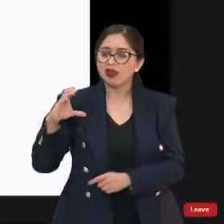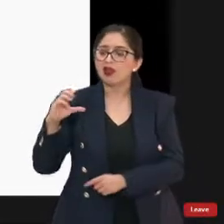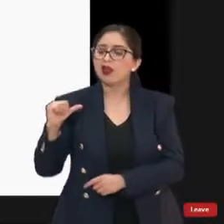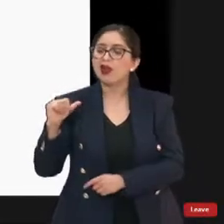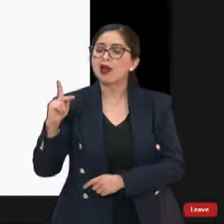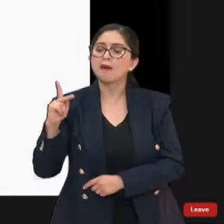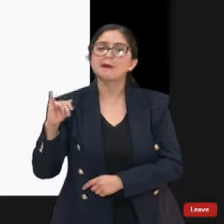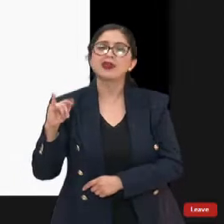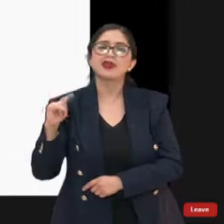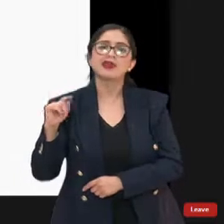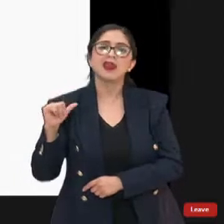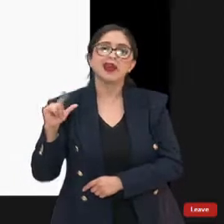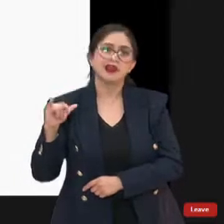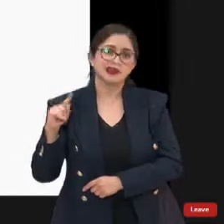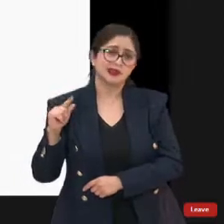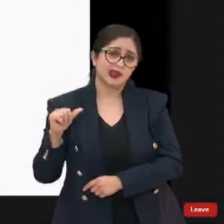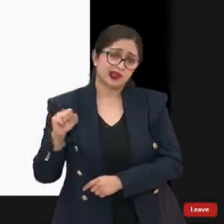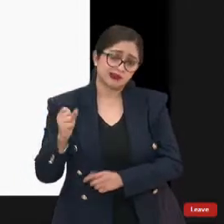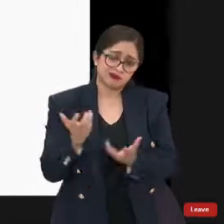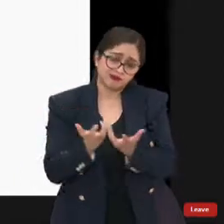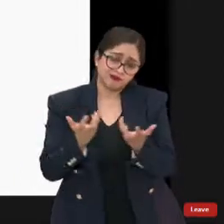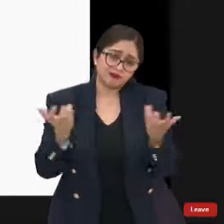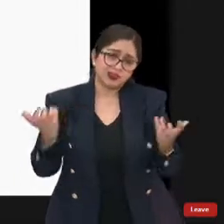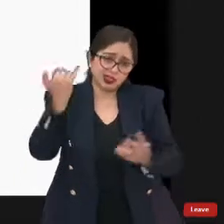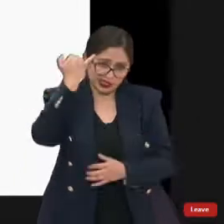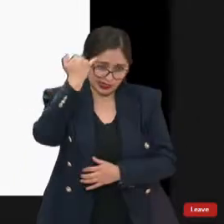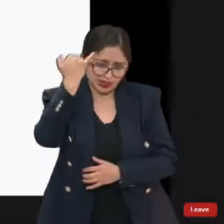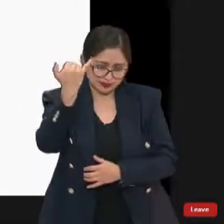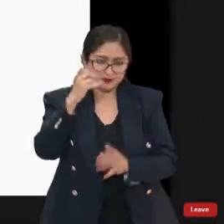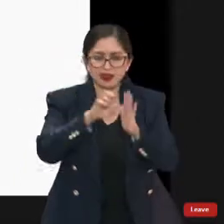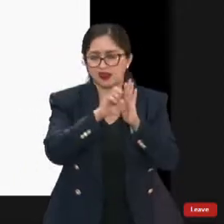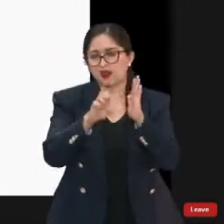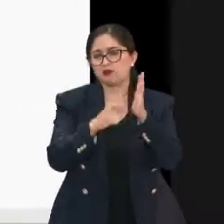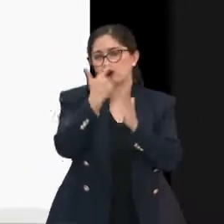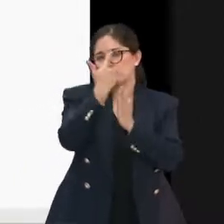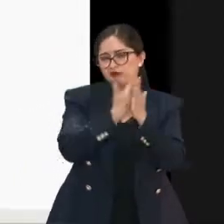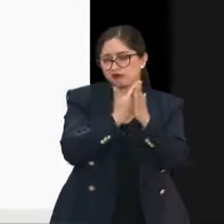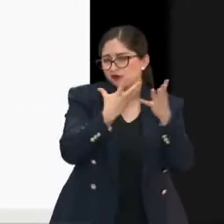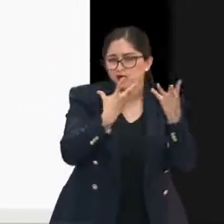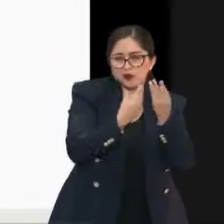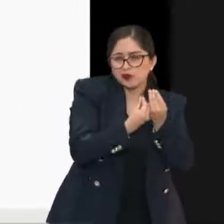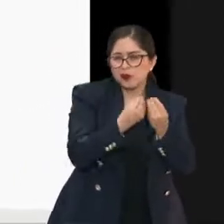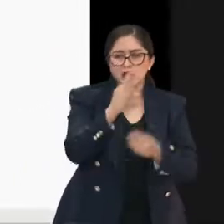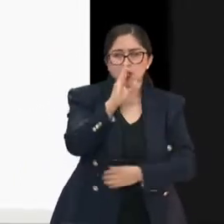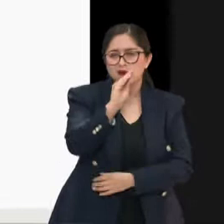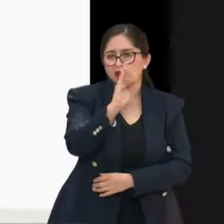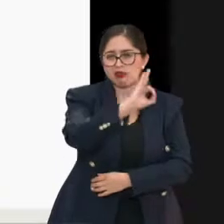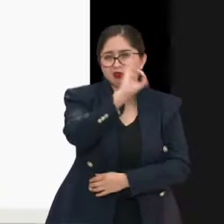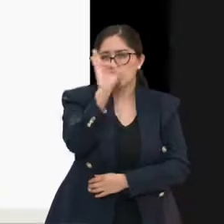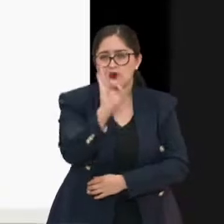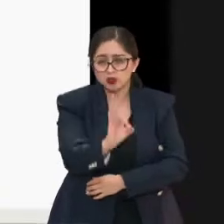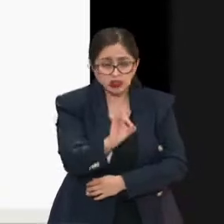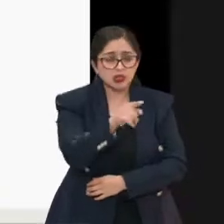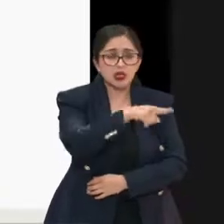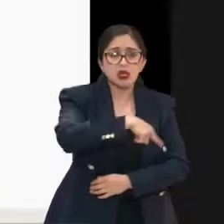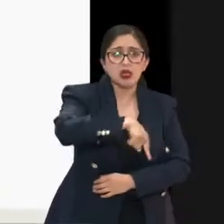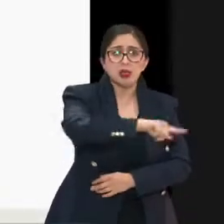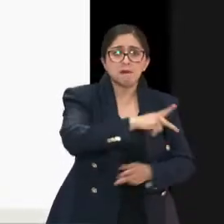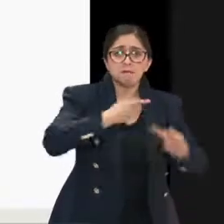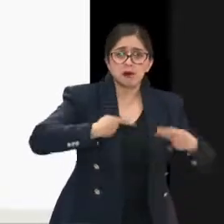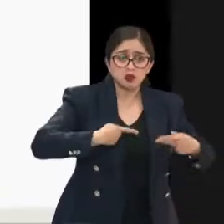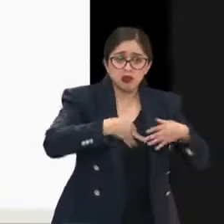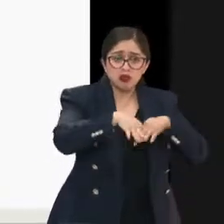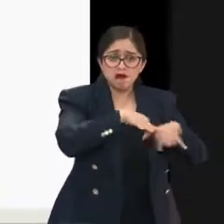socialist and the non-indigenous are capitalist. Now, speaking statistically, 90% of indigenous have